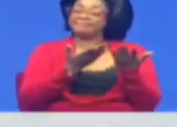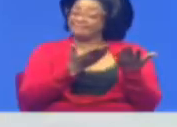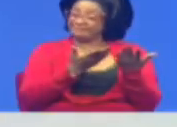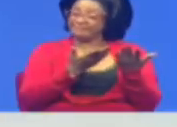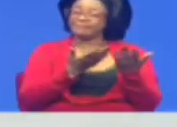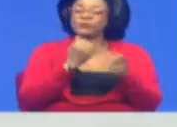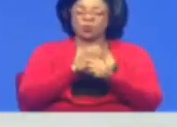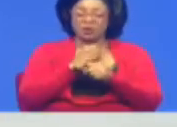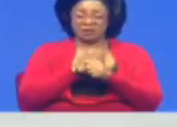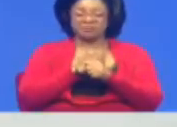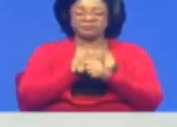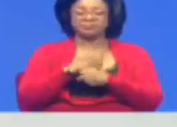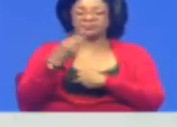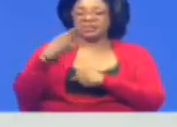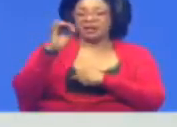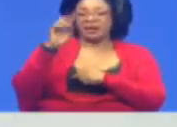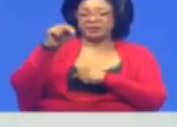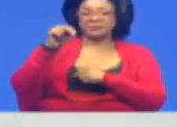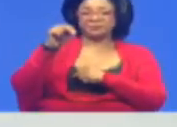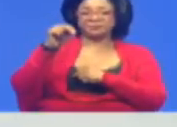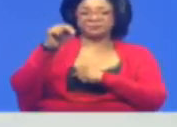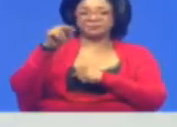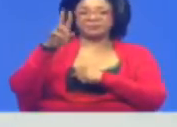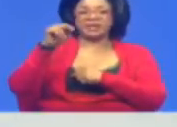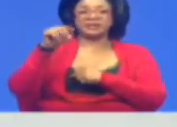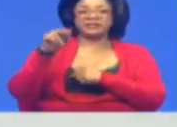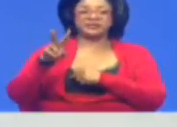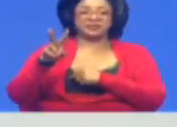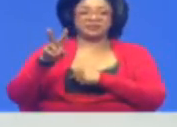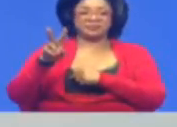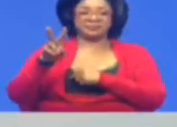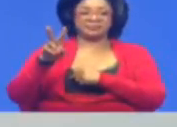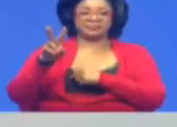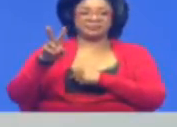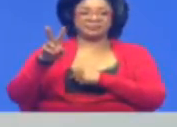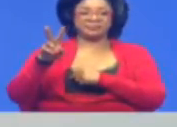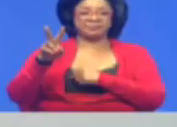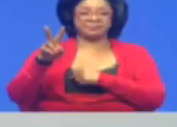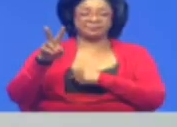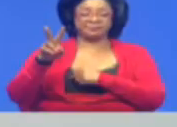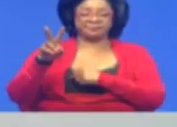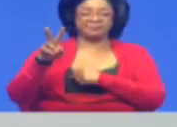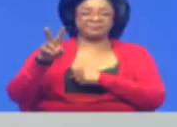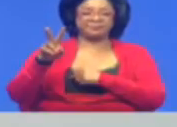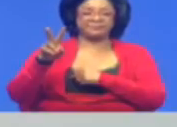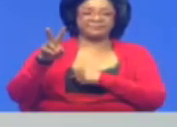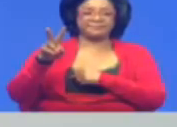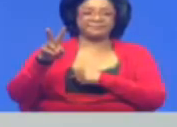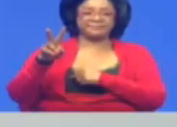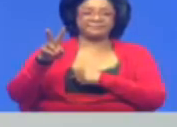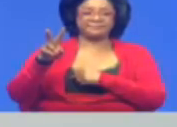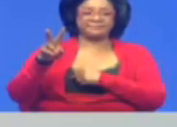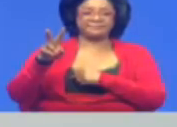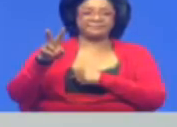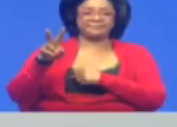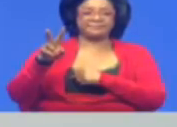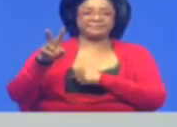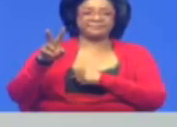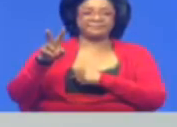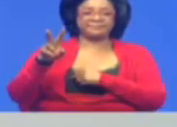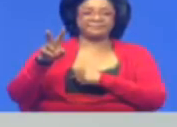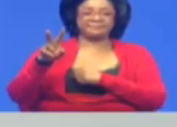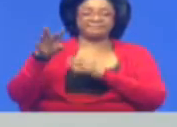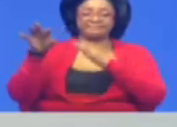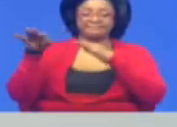Helen Aura, NTV. Right, well, let's now turn our focus to the